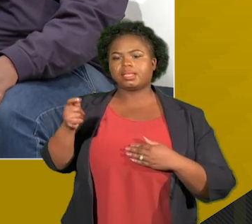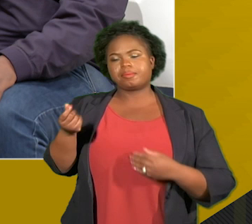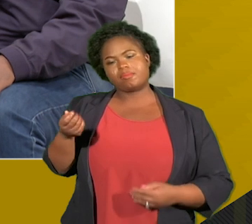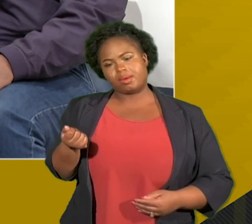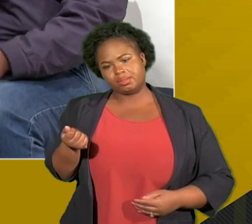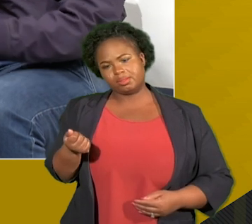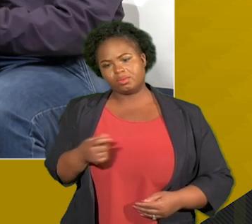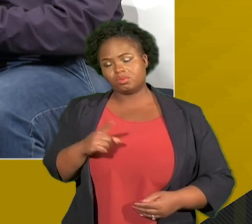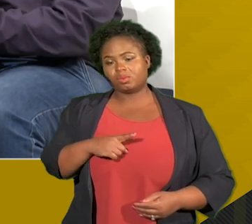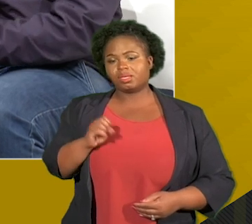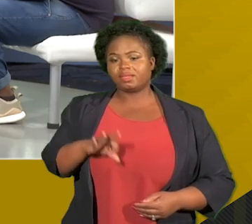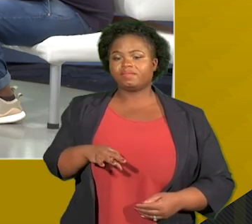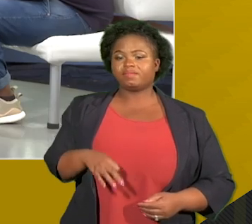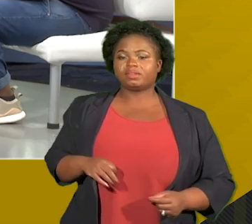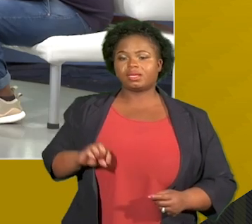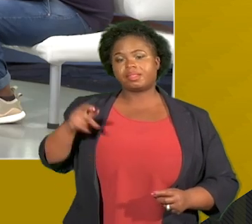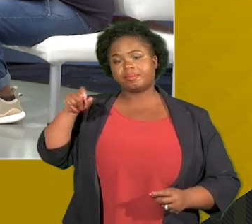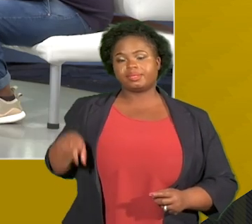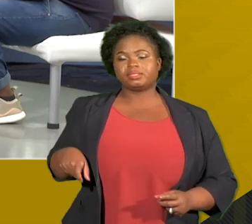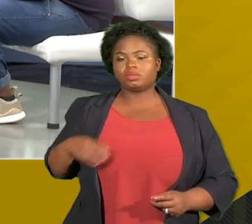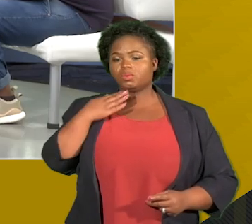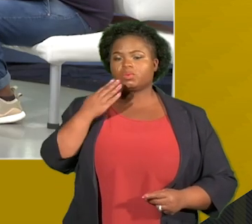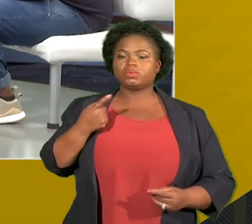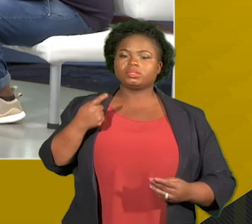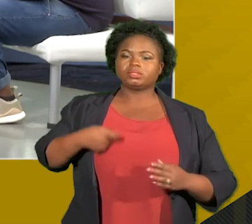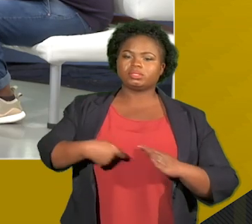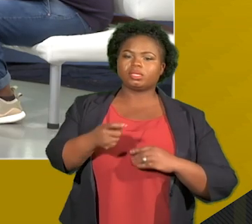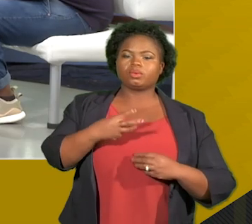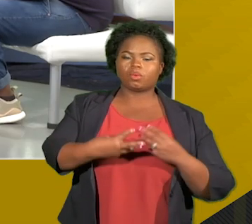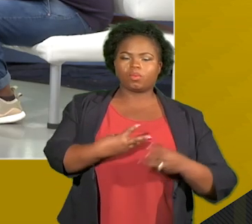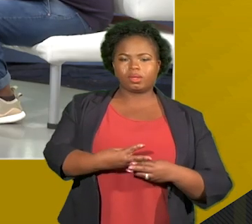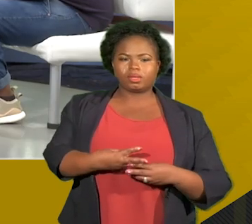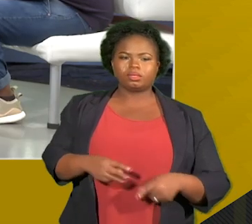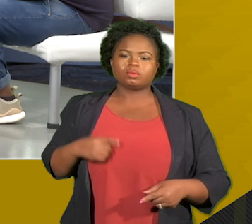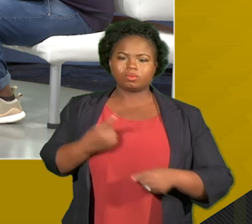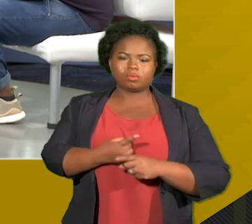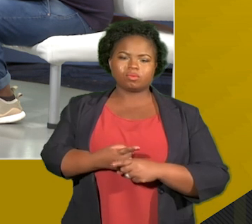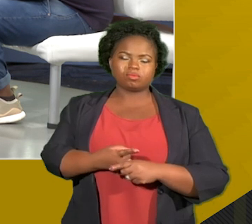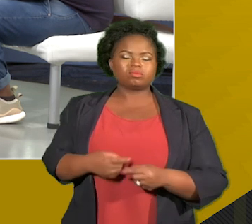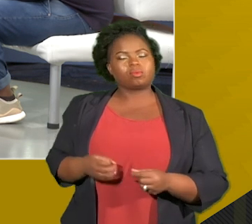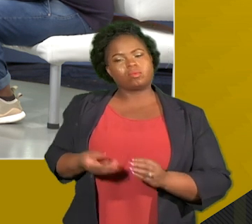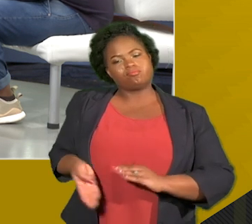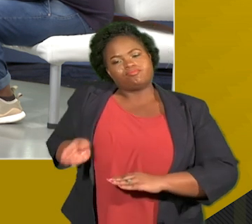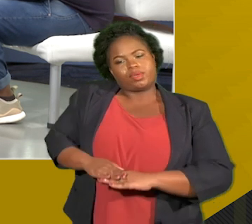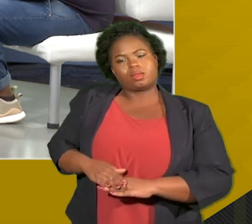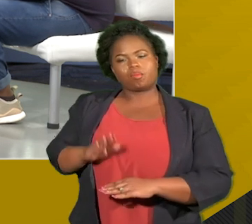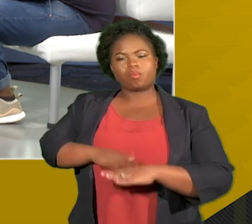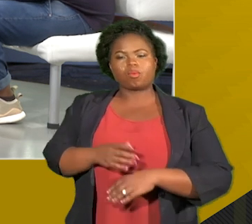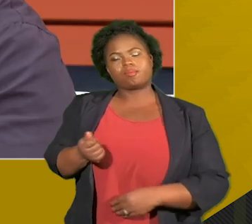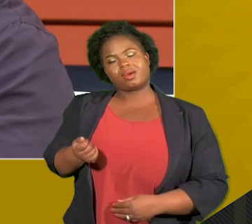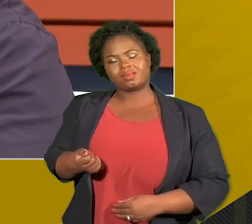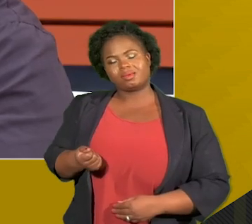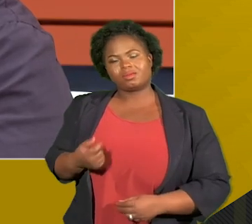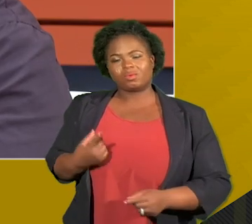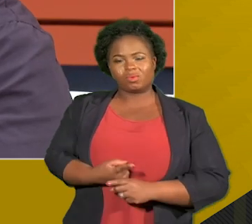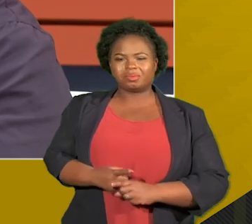So take into account that if you have a third person selling your work, there's a commission. There's a commission that will be factored. But then it's unethical